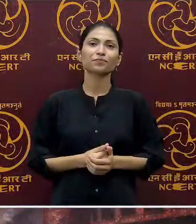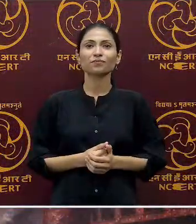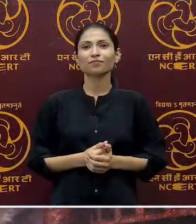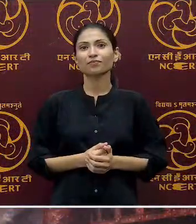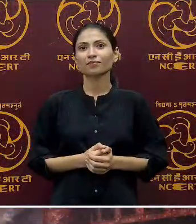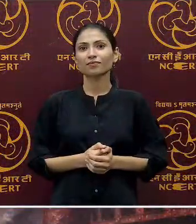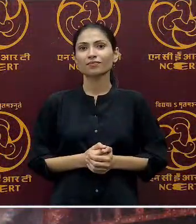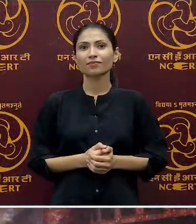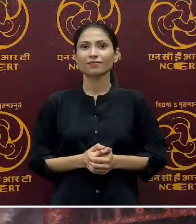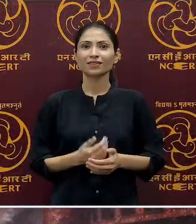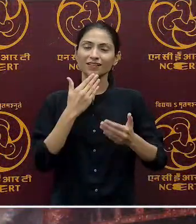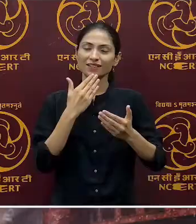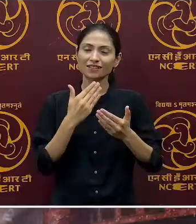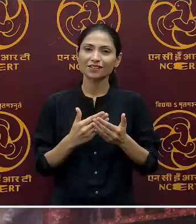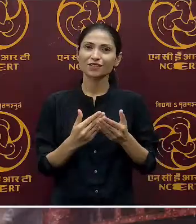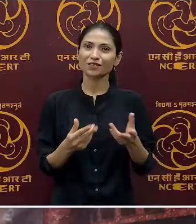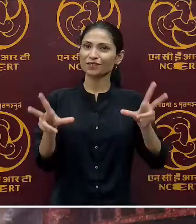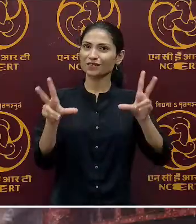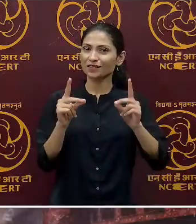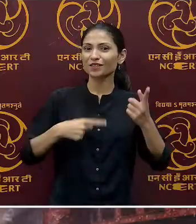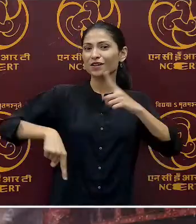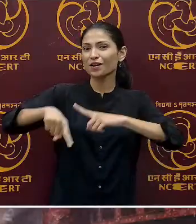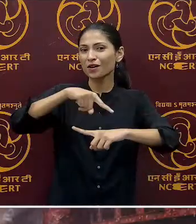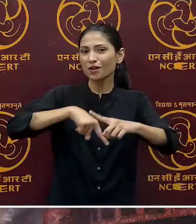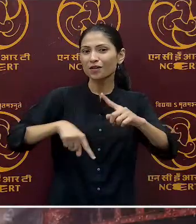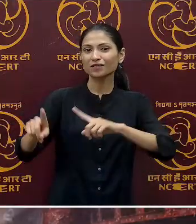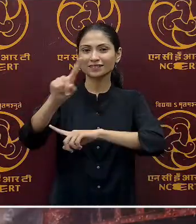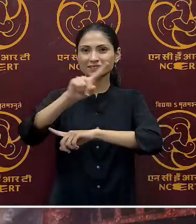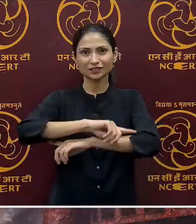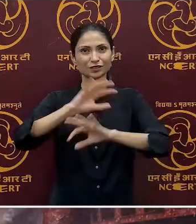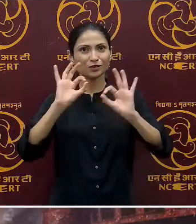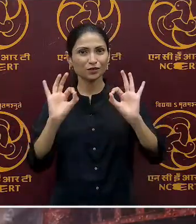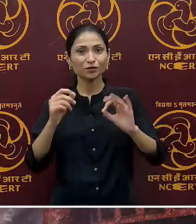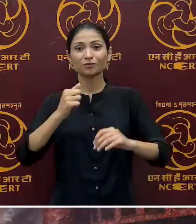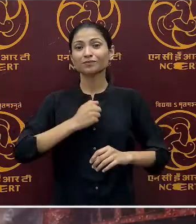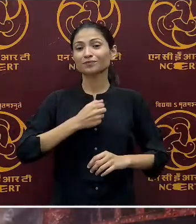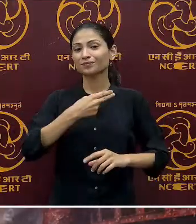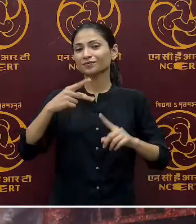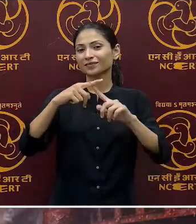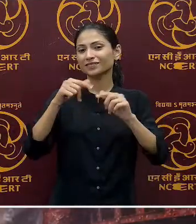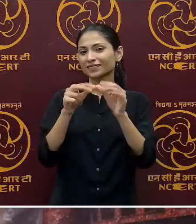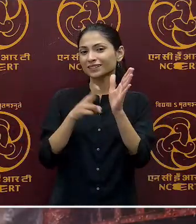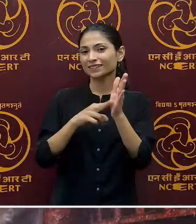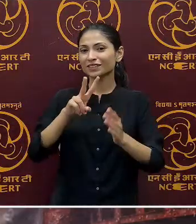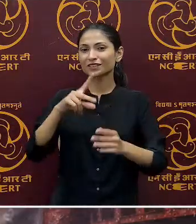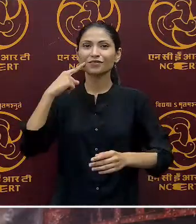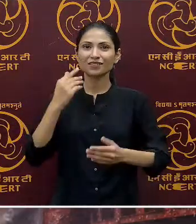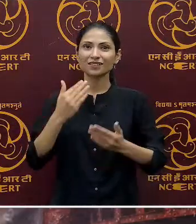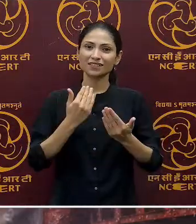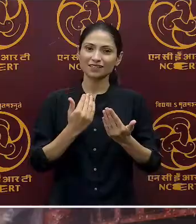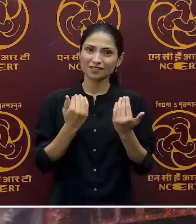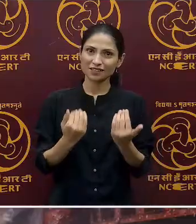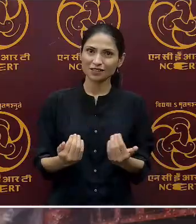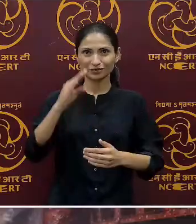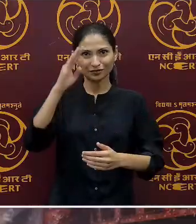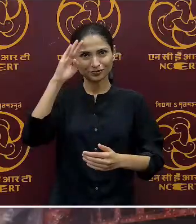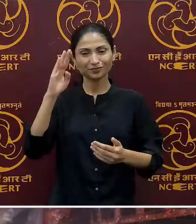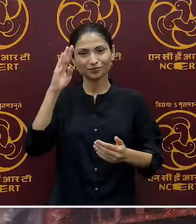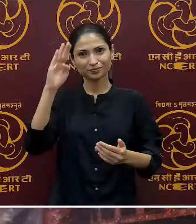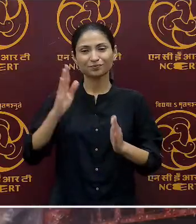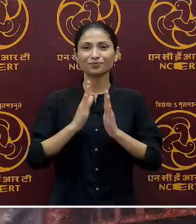this, thank you once again. Have a great day ahead. I'm Tanvi Khurana, and now I'll take a leave of you. Namaskar.